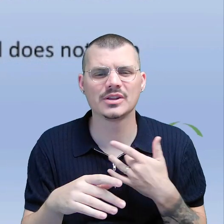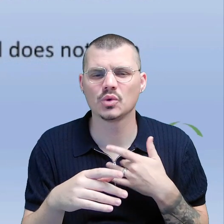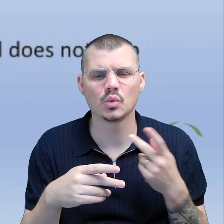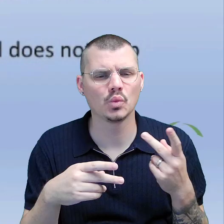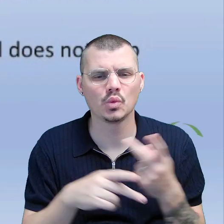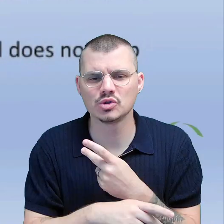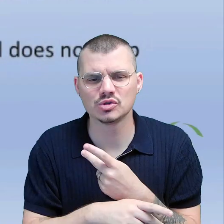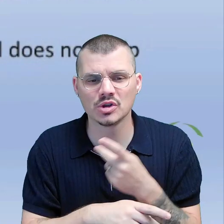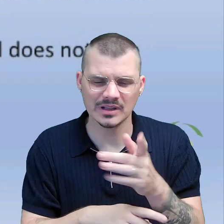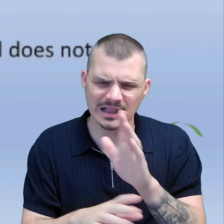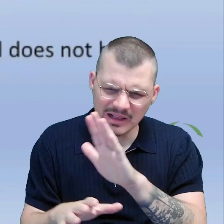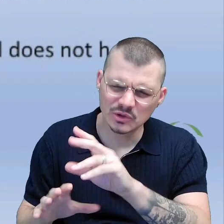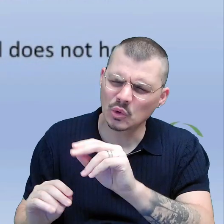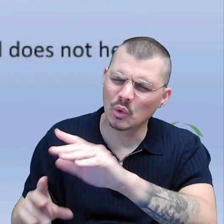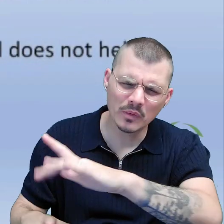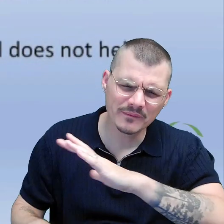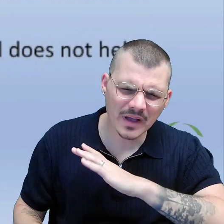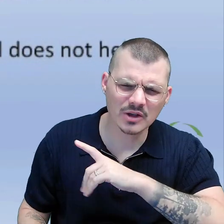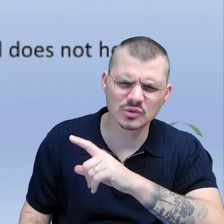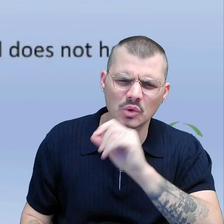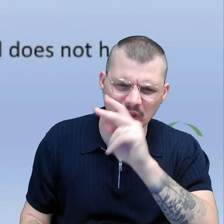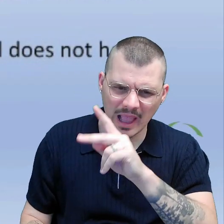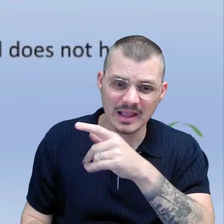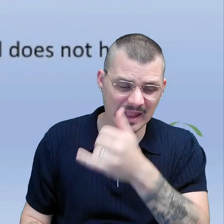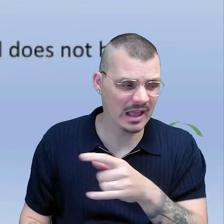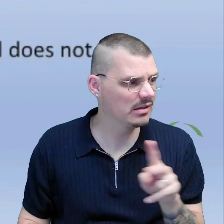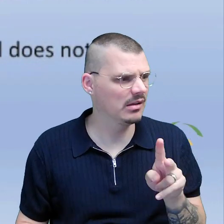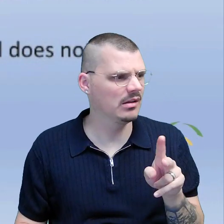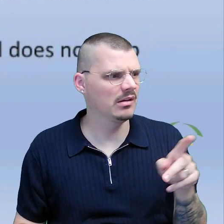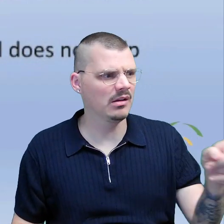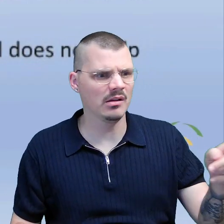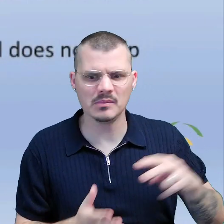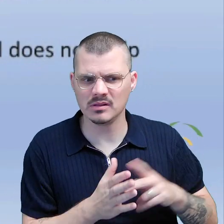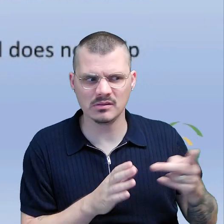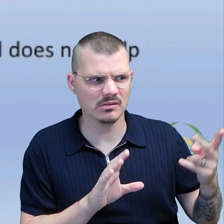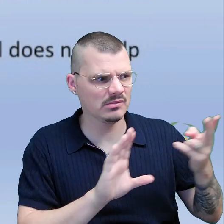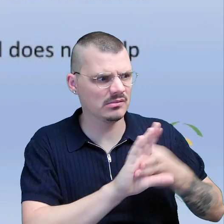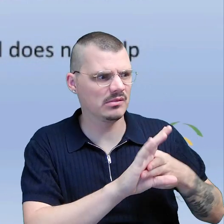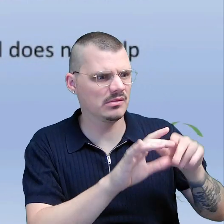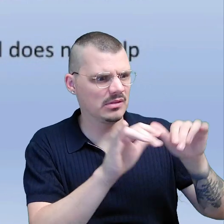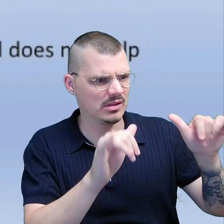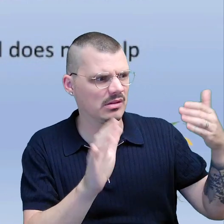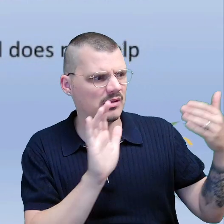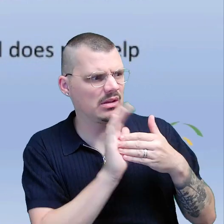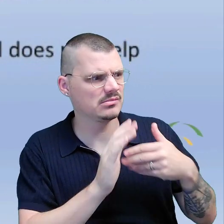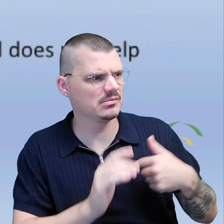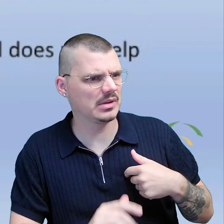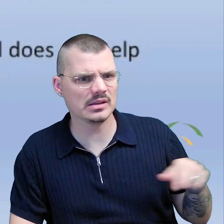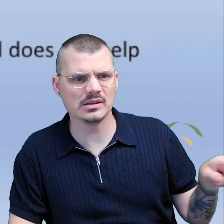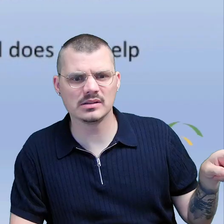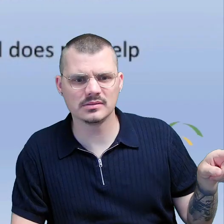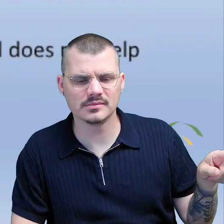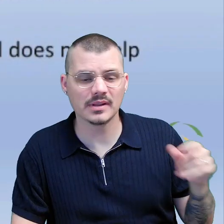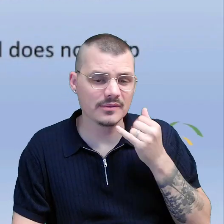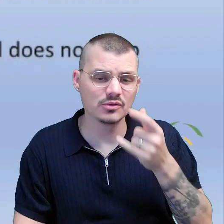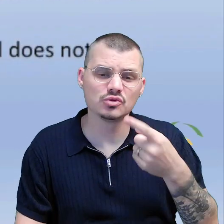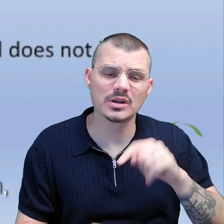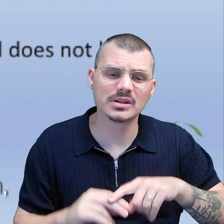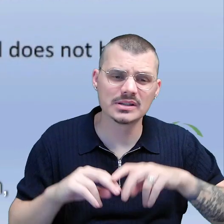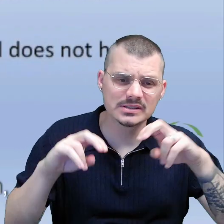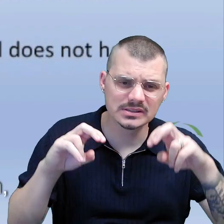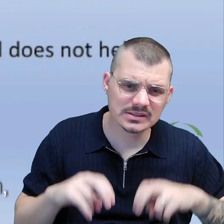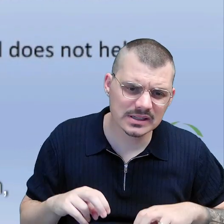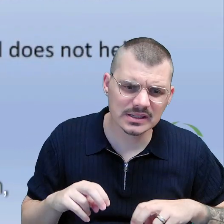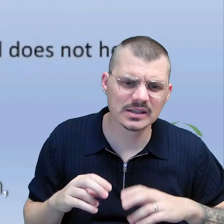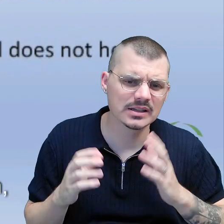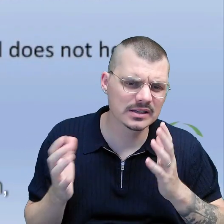people just feel worse. You try and reassure them, they think you're part of the system that's against them. If